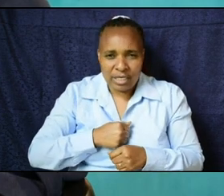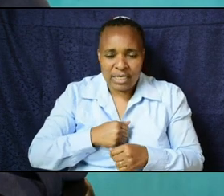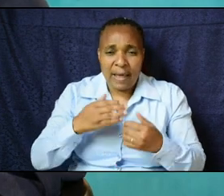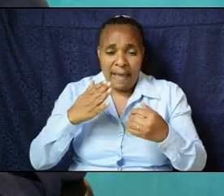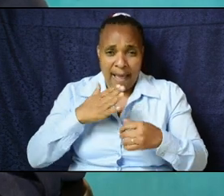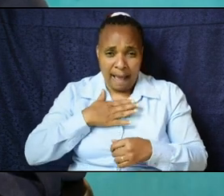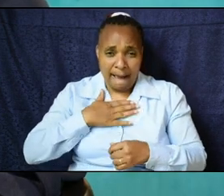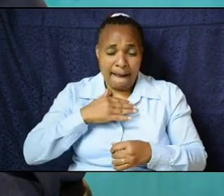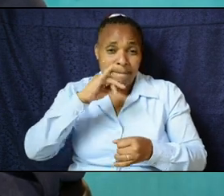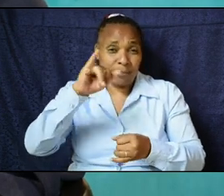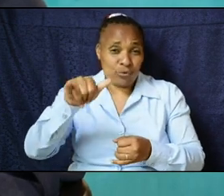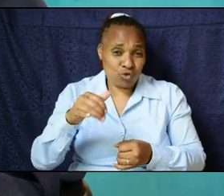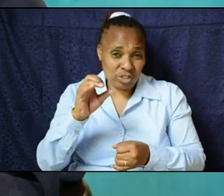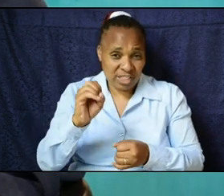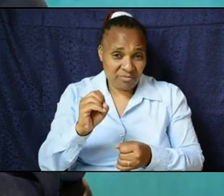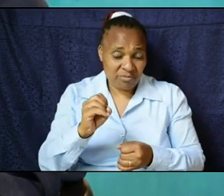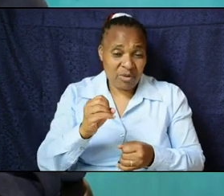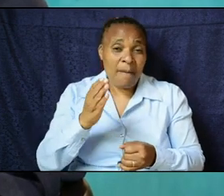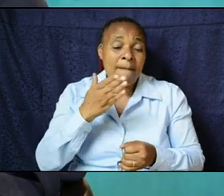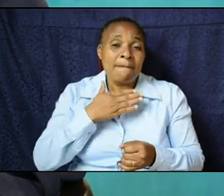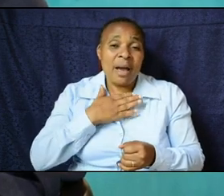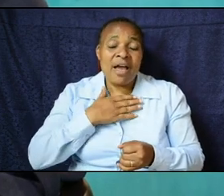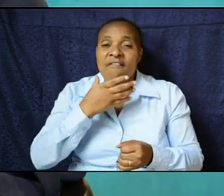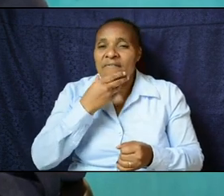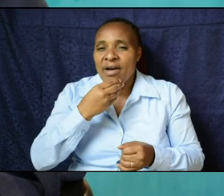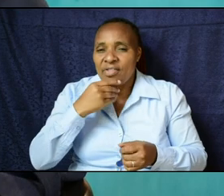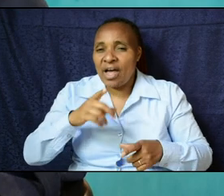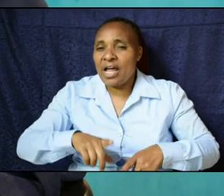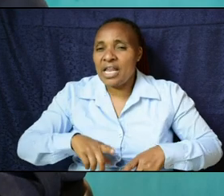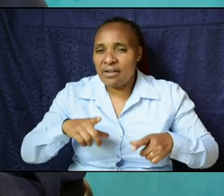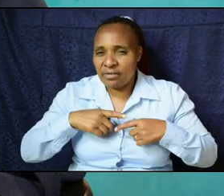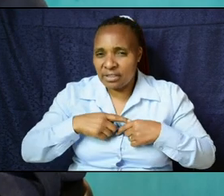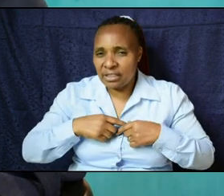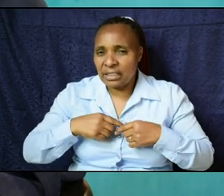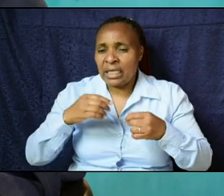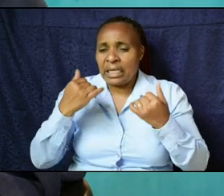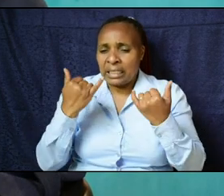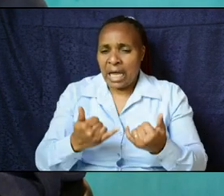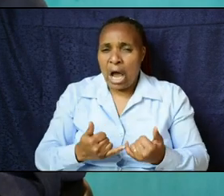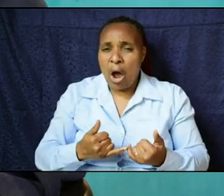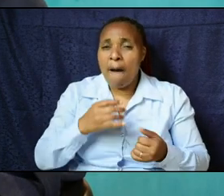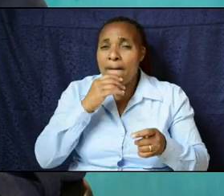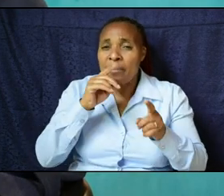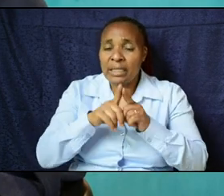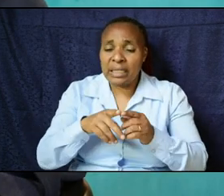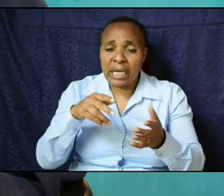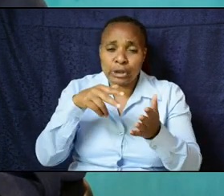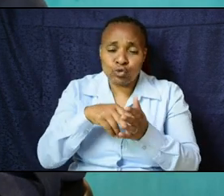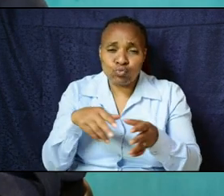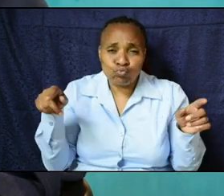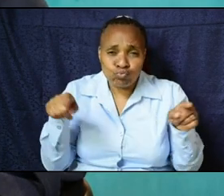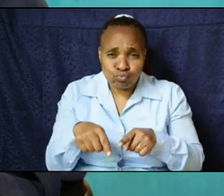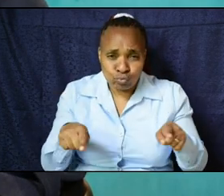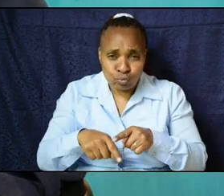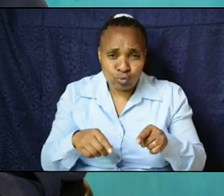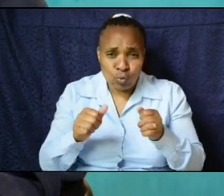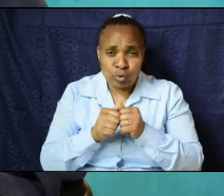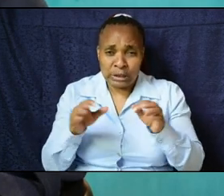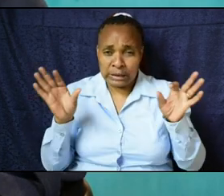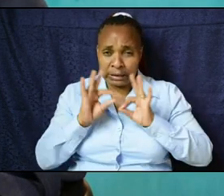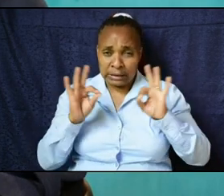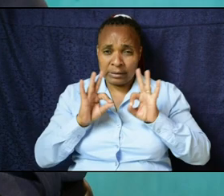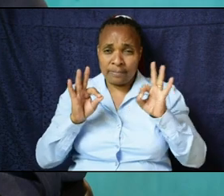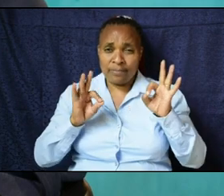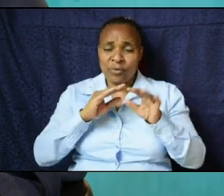am Joseph. Doth my father yet live?' His brothers stood motionless, dumb with fear and amazement. All their